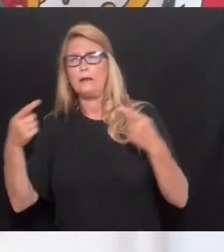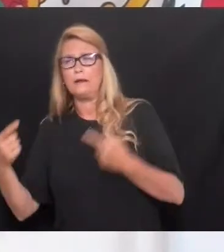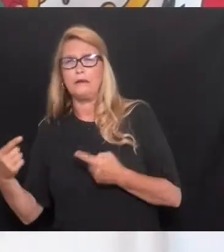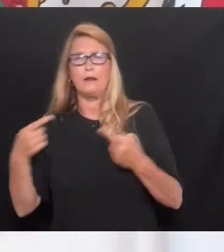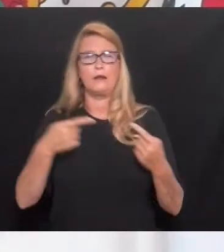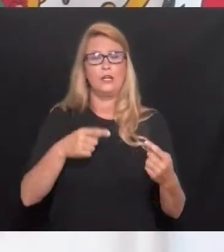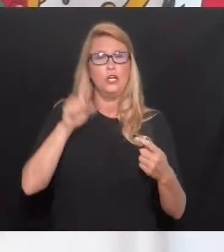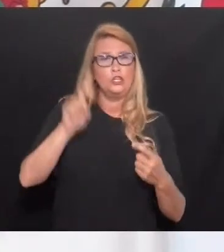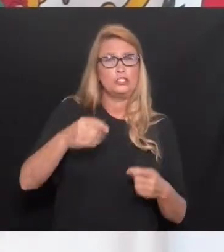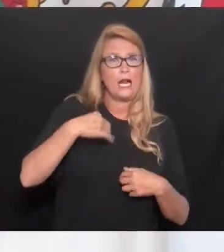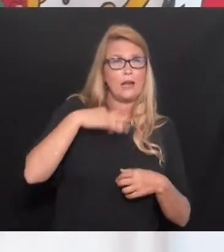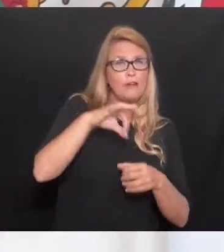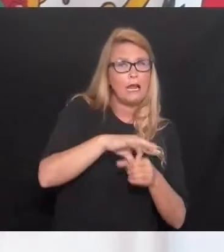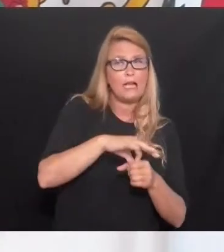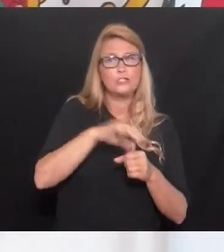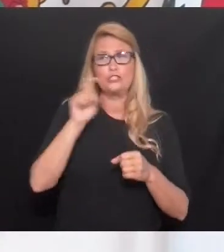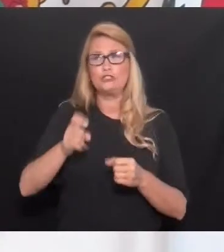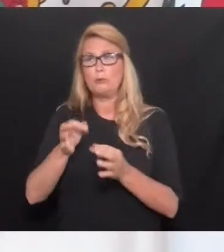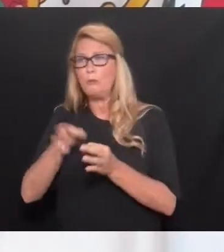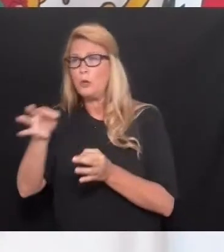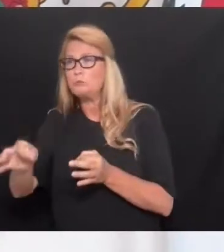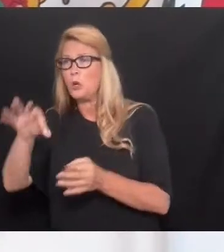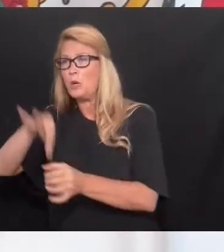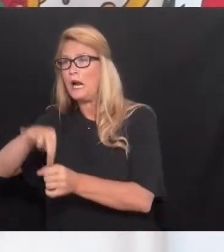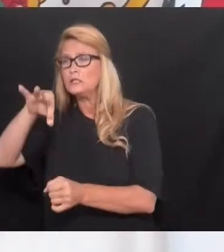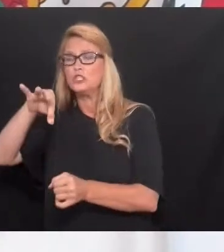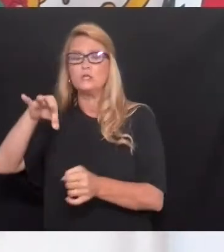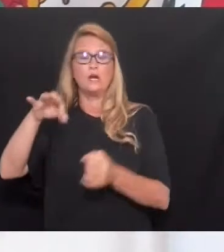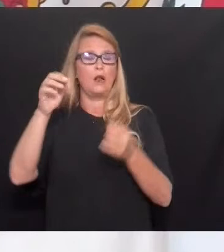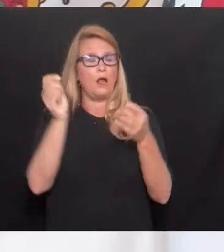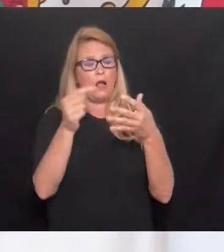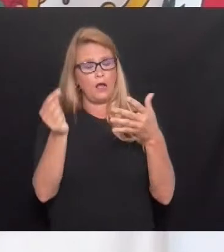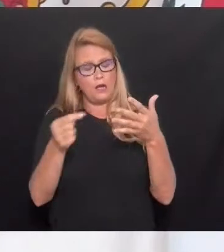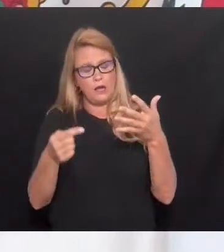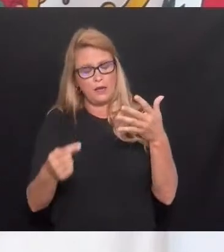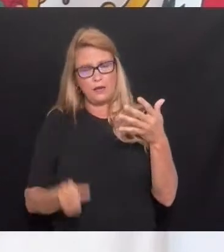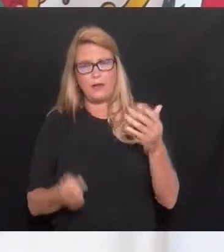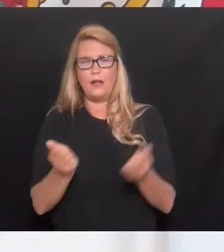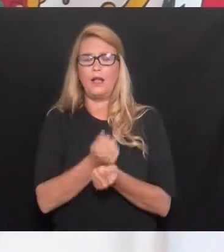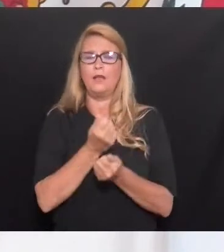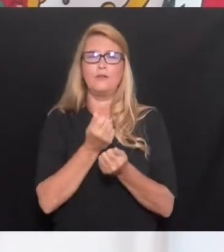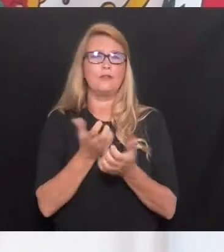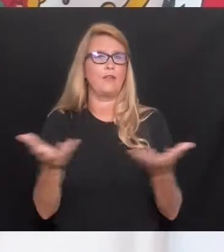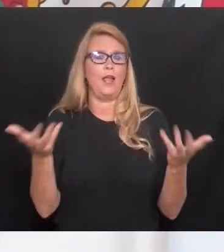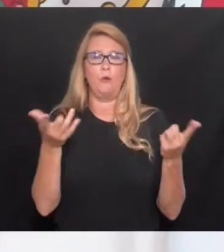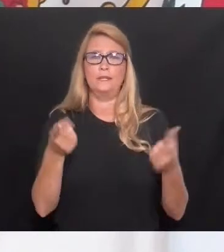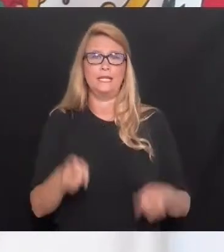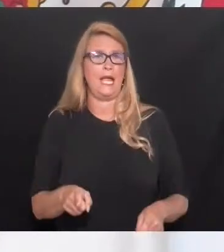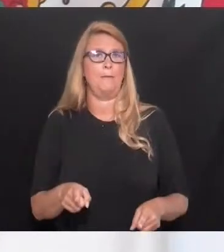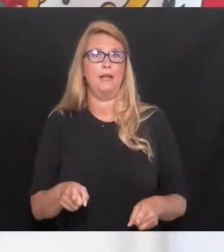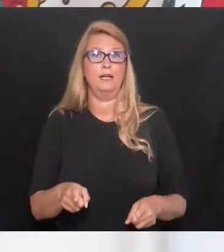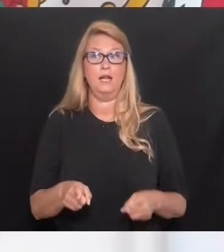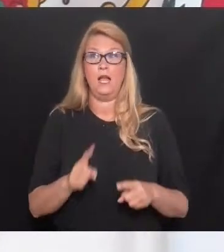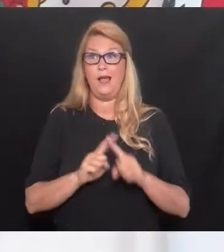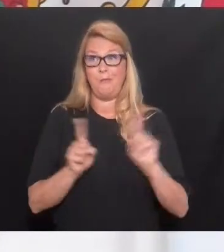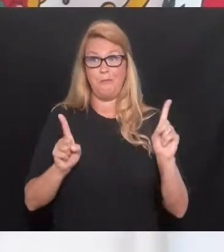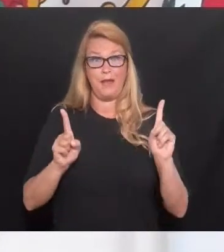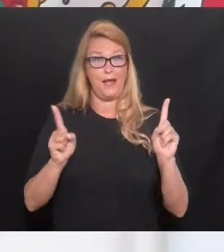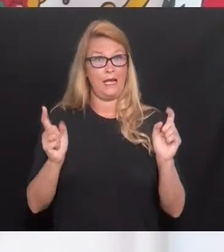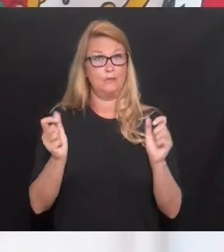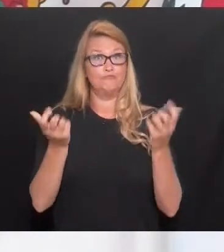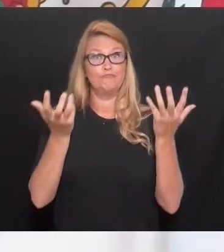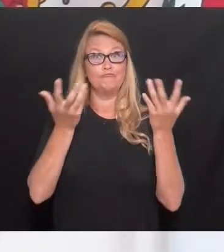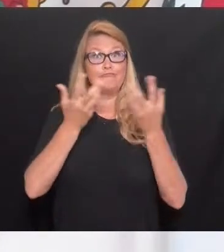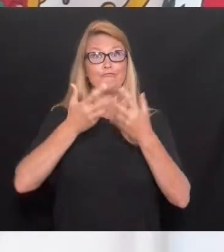have an election? Should you postpone the election? Should you do it all by absentee ballot? Everything under the sun. They pulled it off.